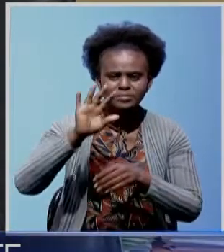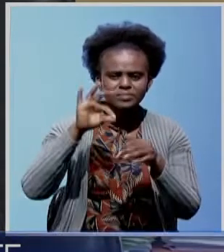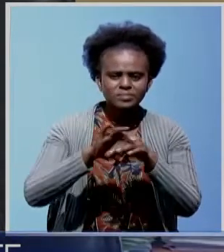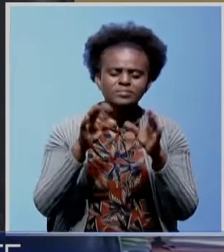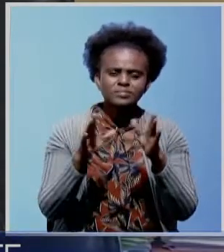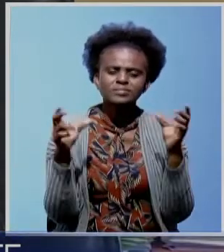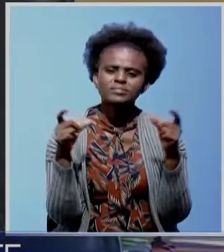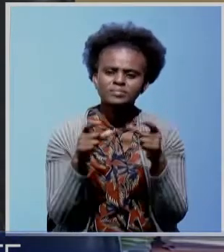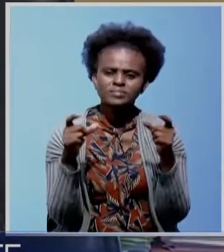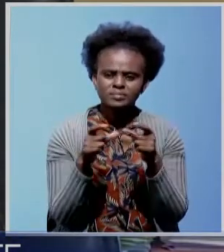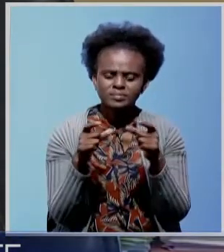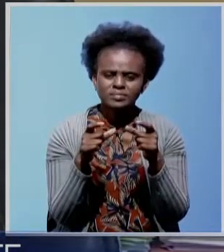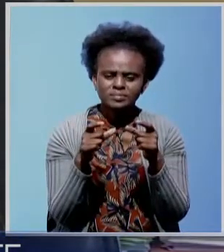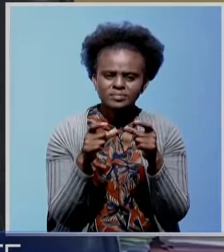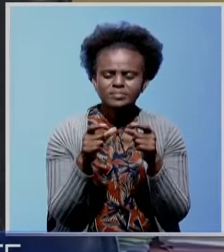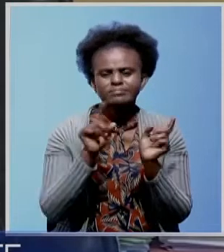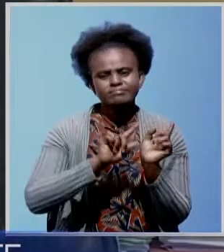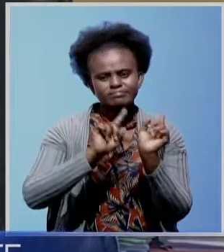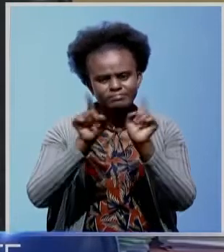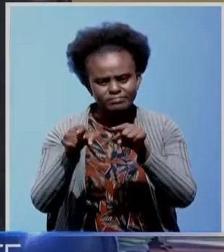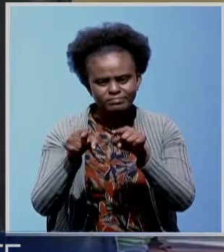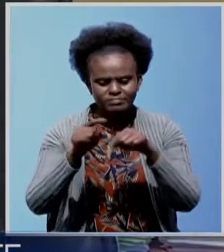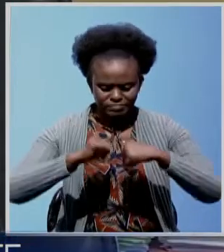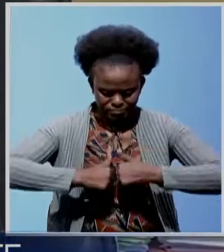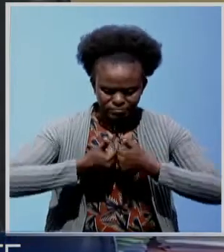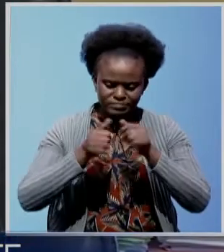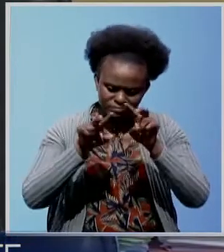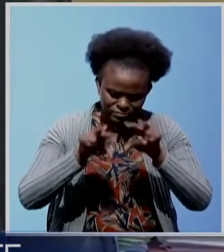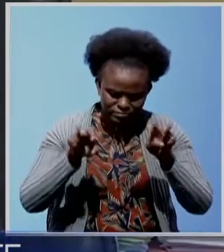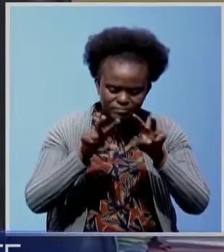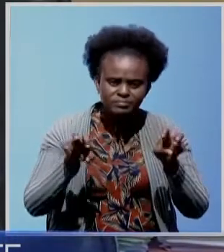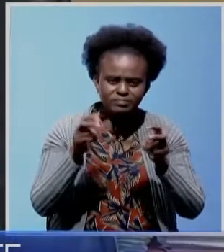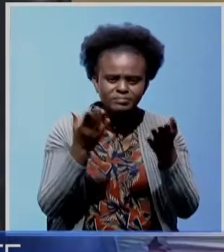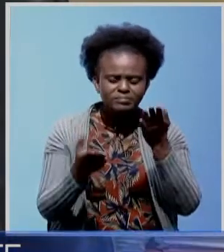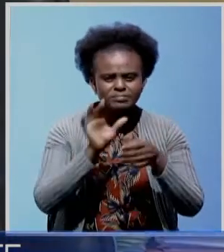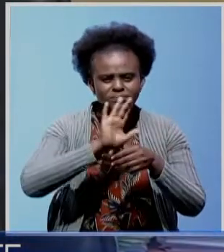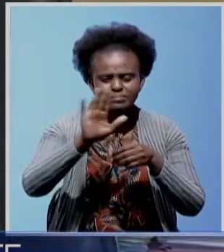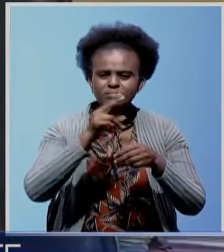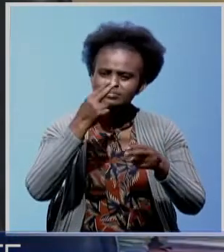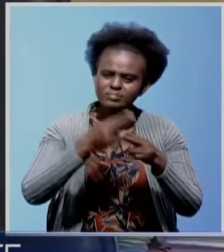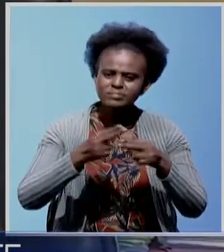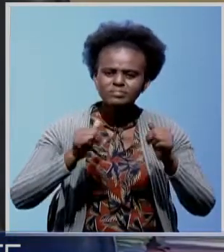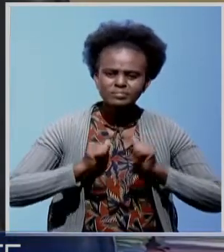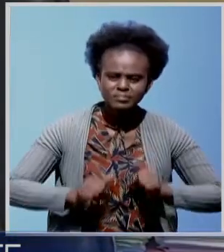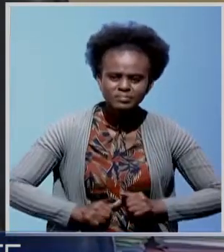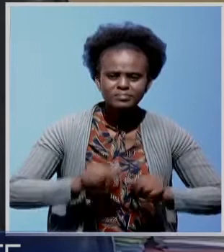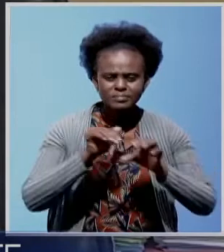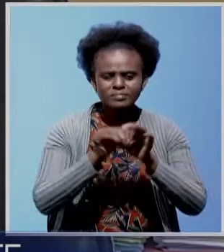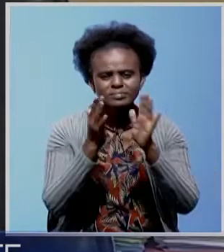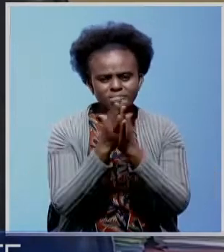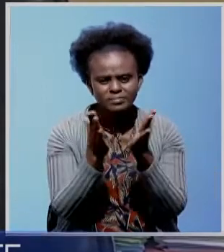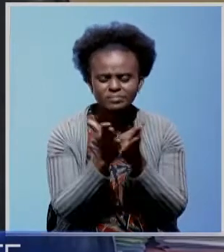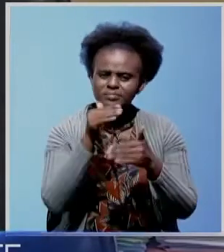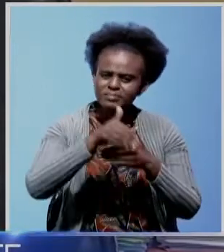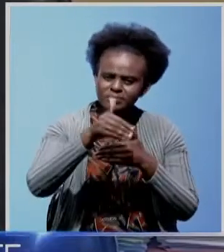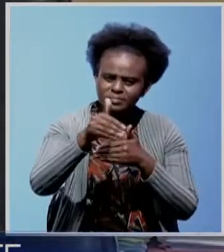card, to physically go and check whether the details are in the register